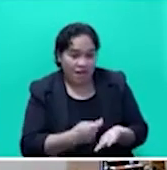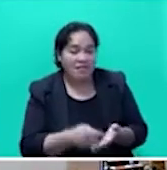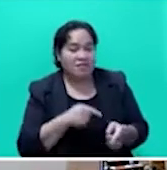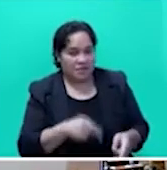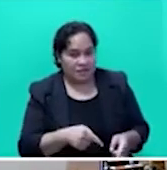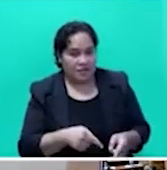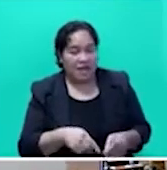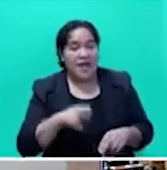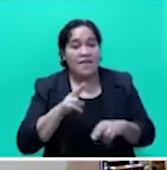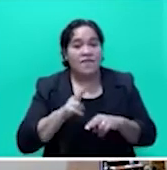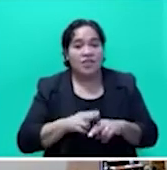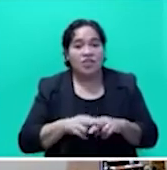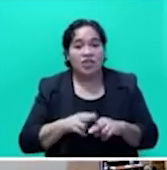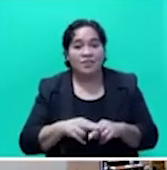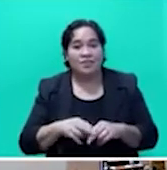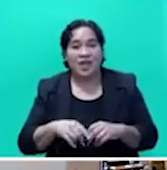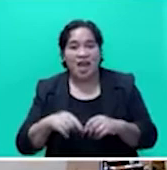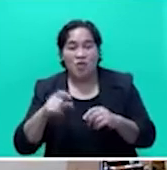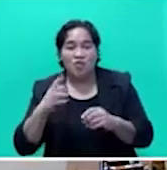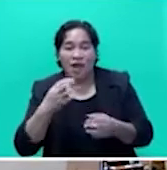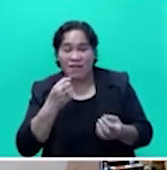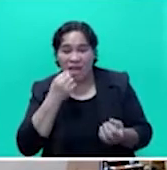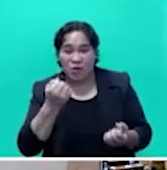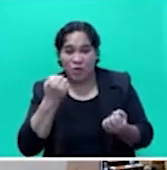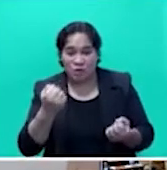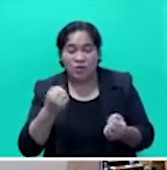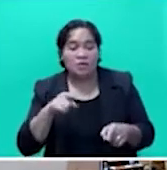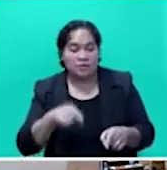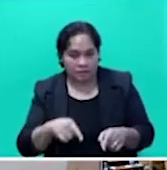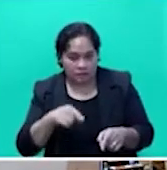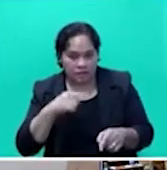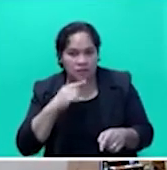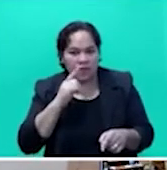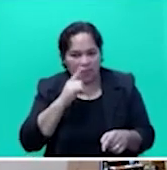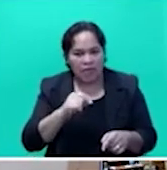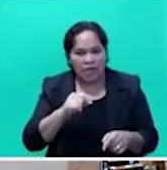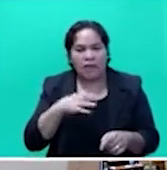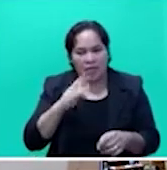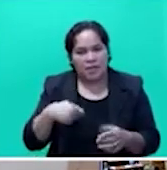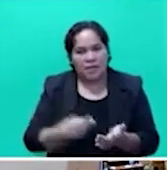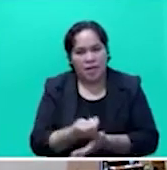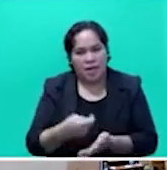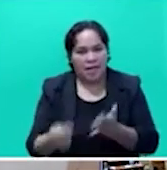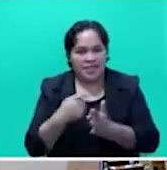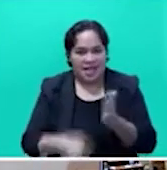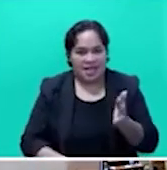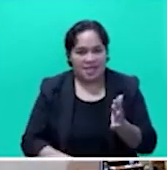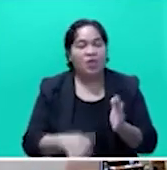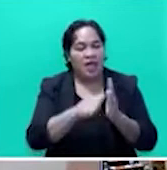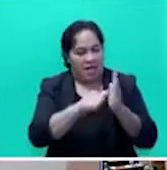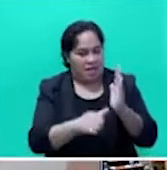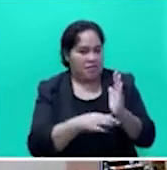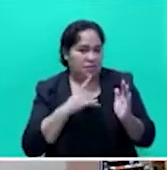Fiji Revenues and Customs Authority might place a charge on the property if the owner fails to pay a tax, as required by the relevant act.